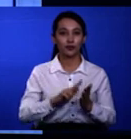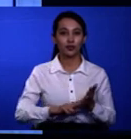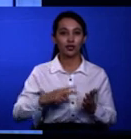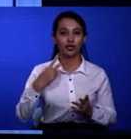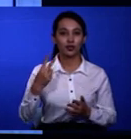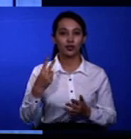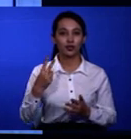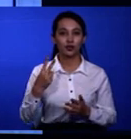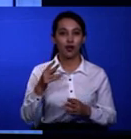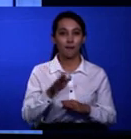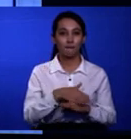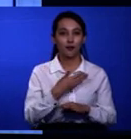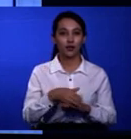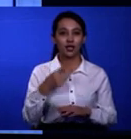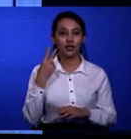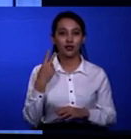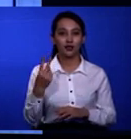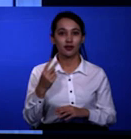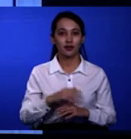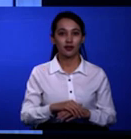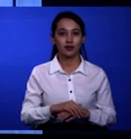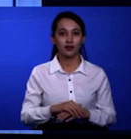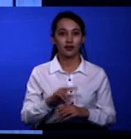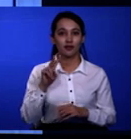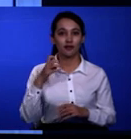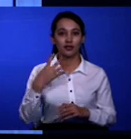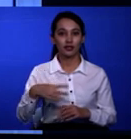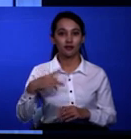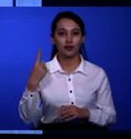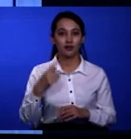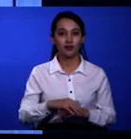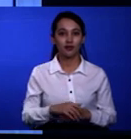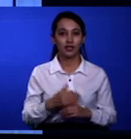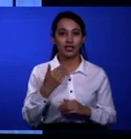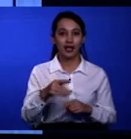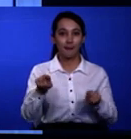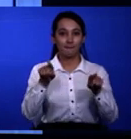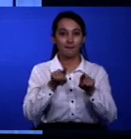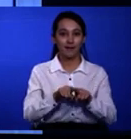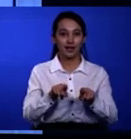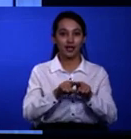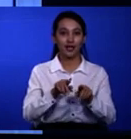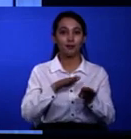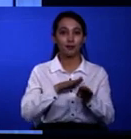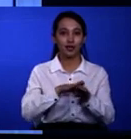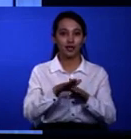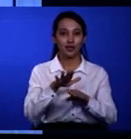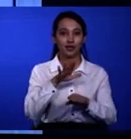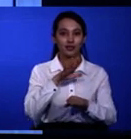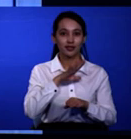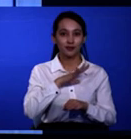482 va 2 ning bo'linmasi 241. Sizda ham xuddi shunday yechilgan bo'lsa,